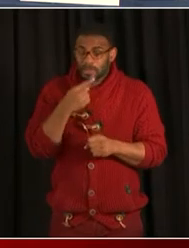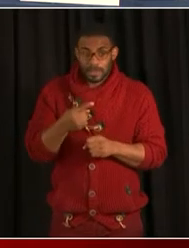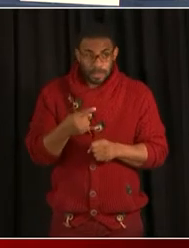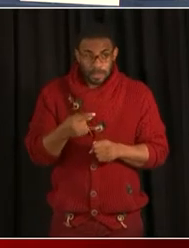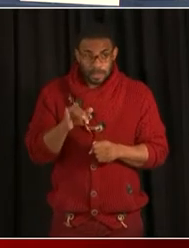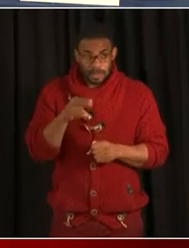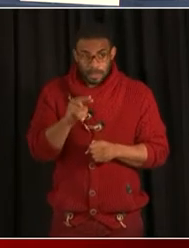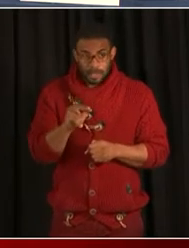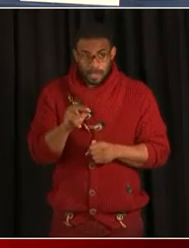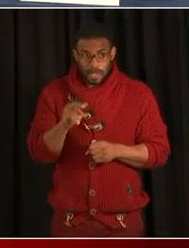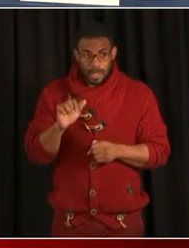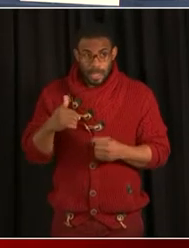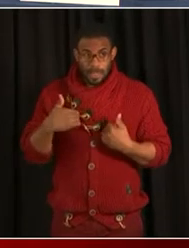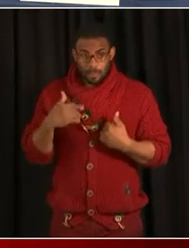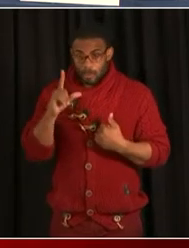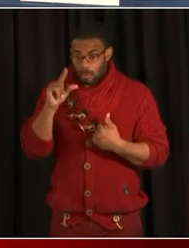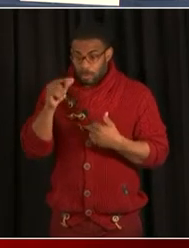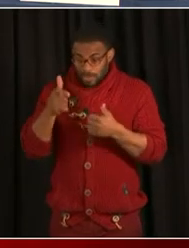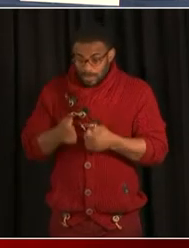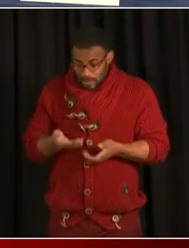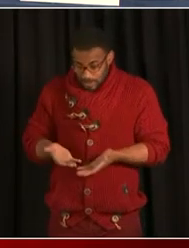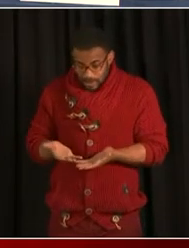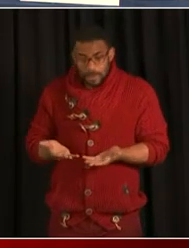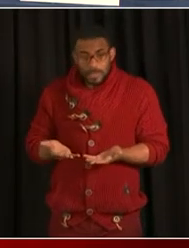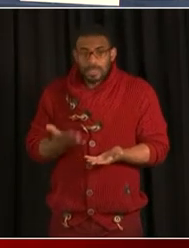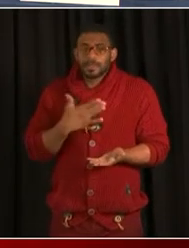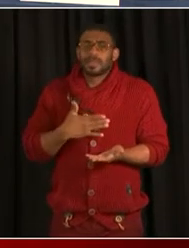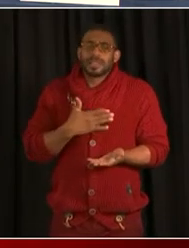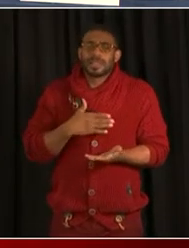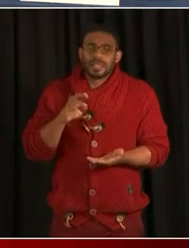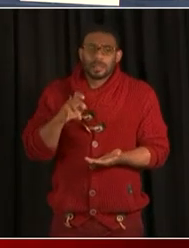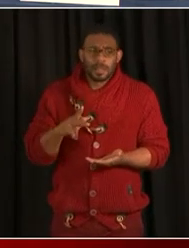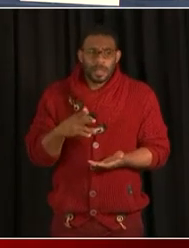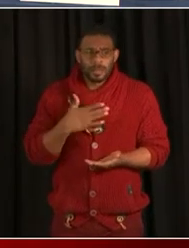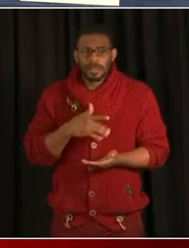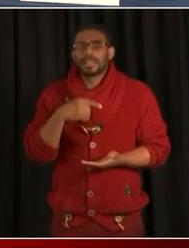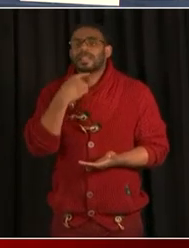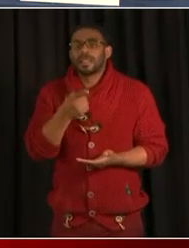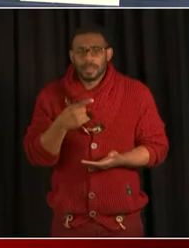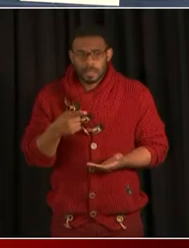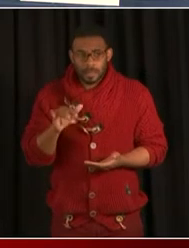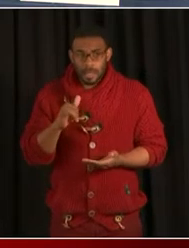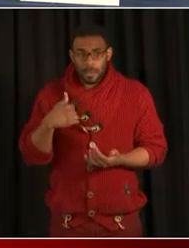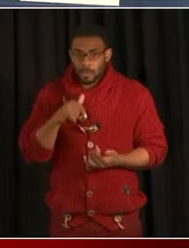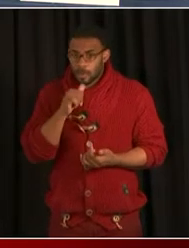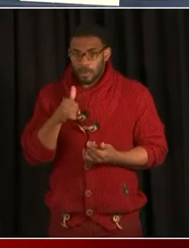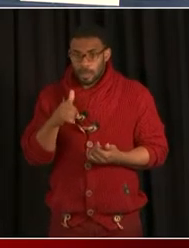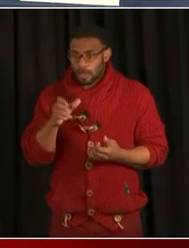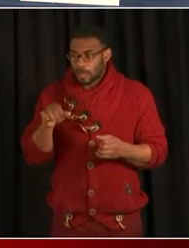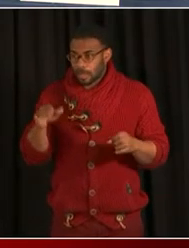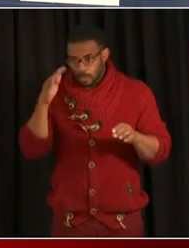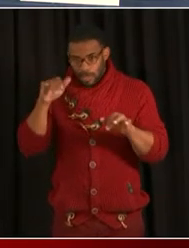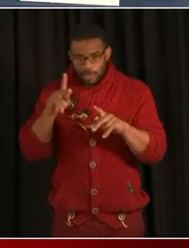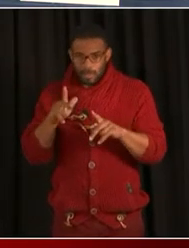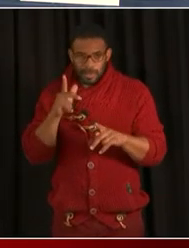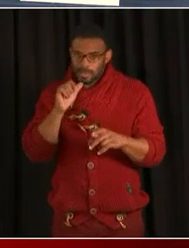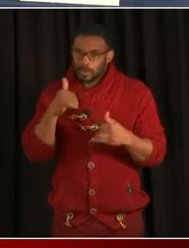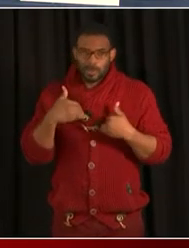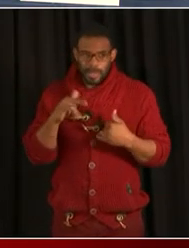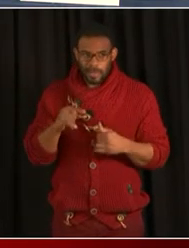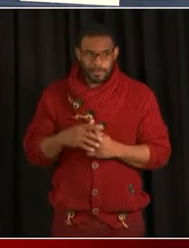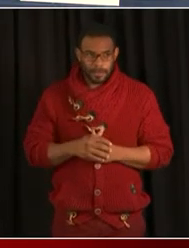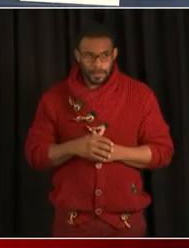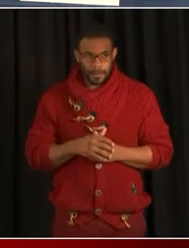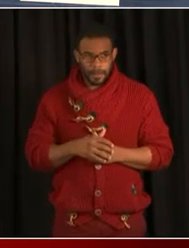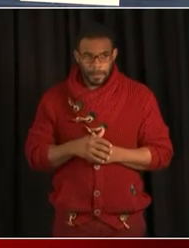got to tell you, John, I've gotten 20 texts up here. Please, Mark, tell them, like, a lot of these places just don't